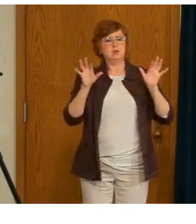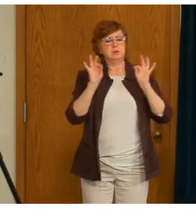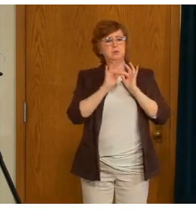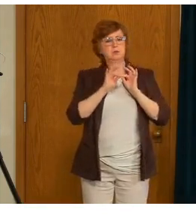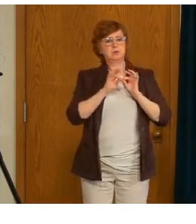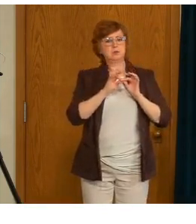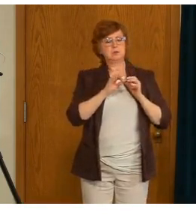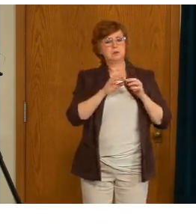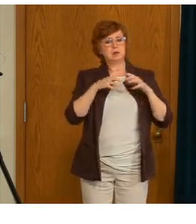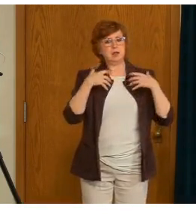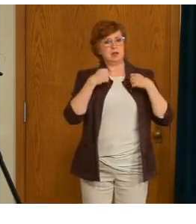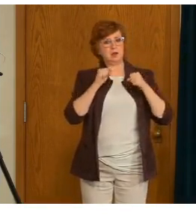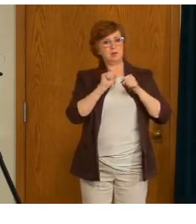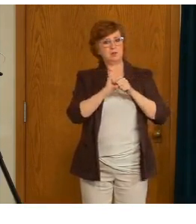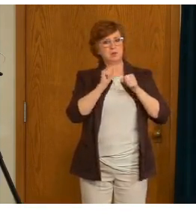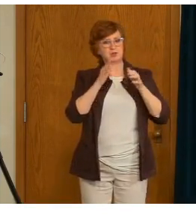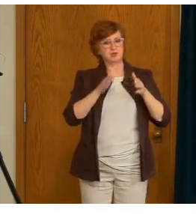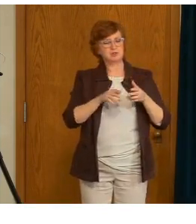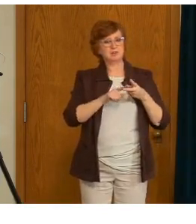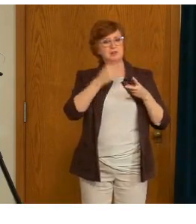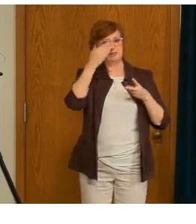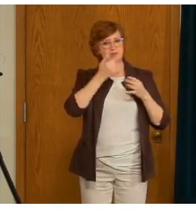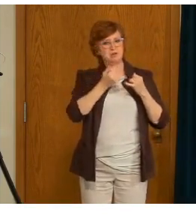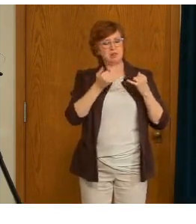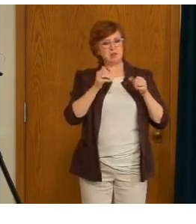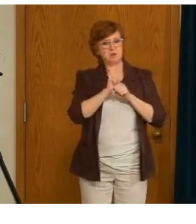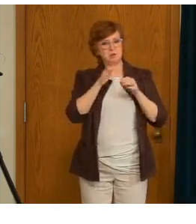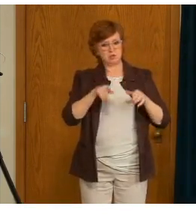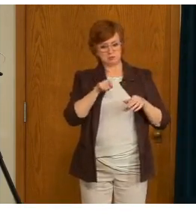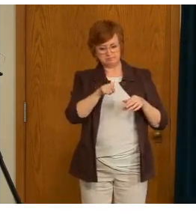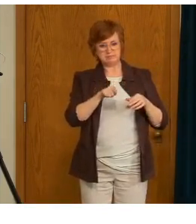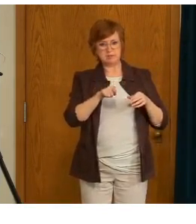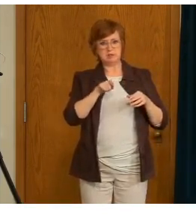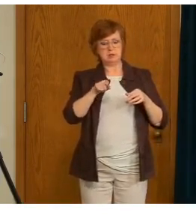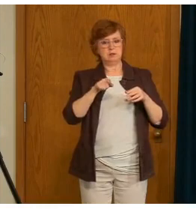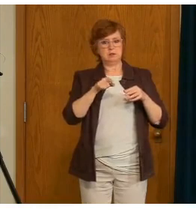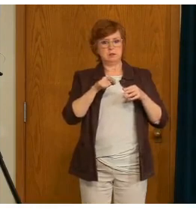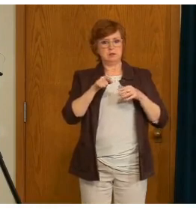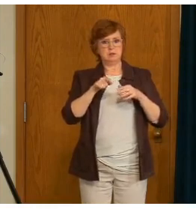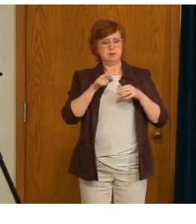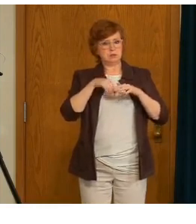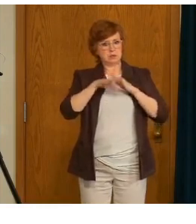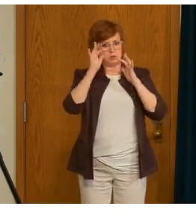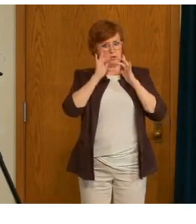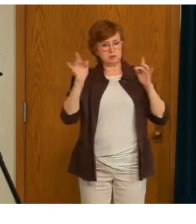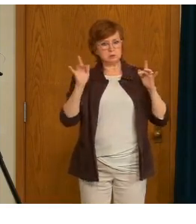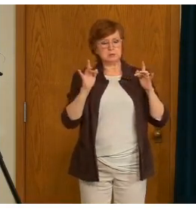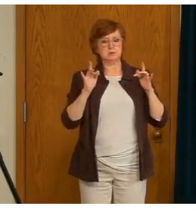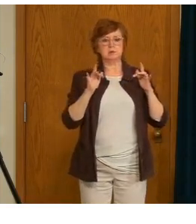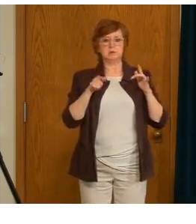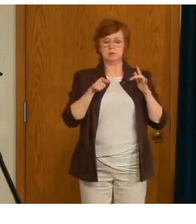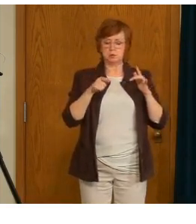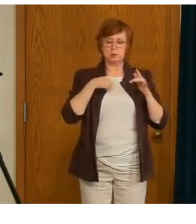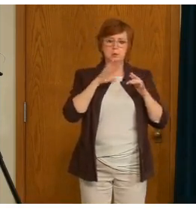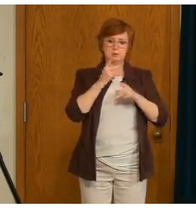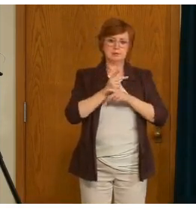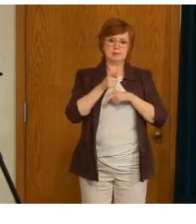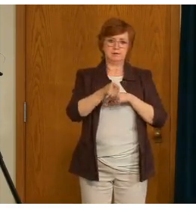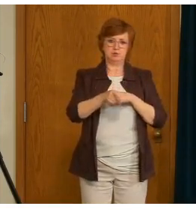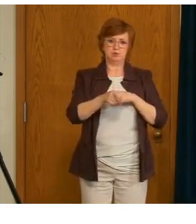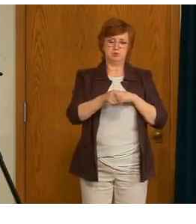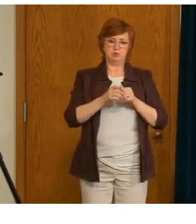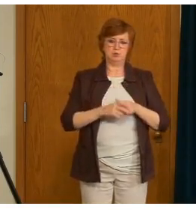frontline workers out there to make sure that if somebody does come in contact into the hospital, that they're getting the best care that they possibly can and